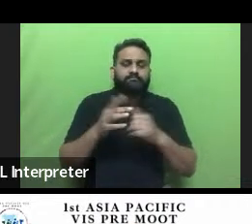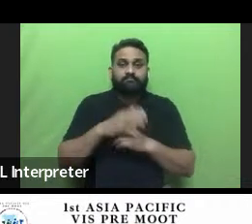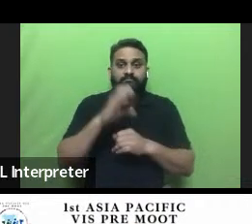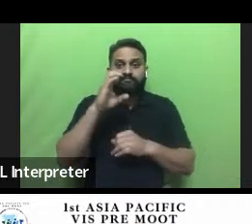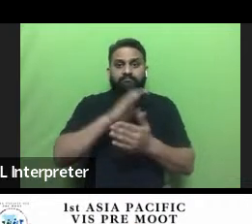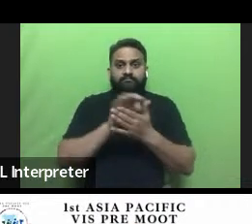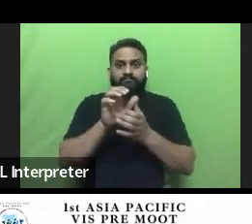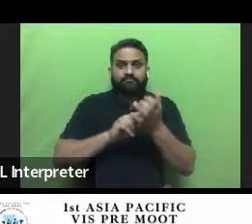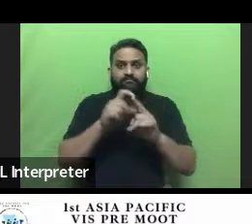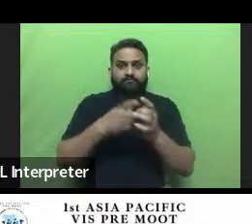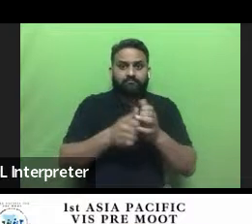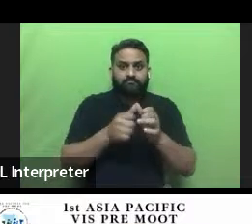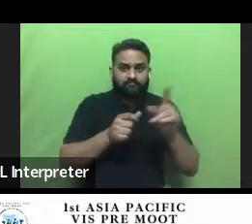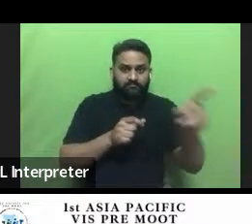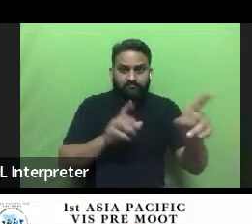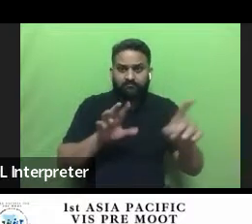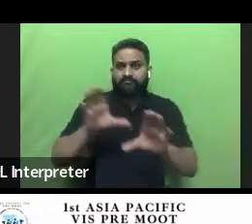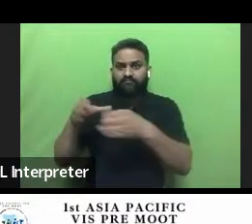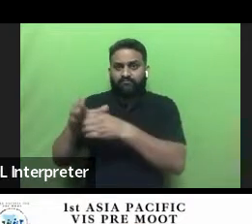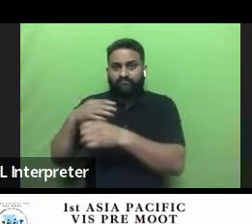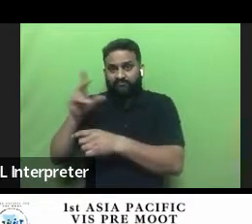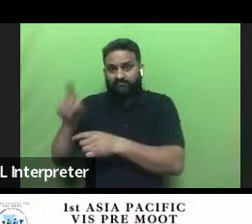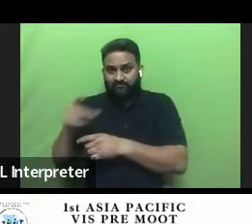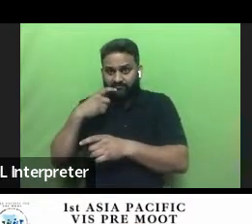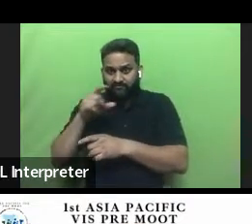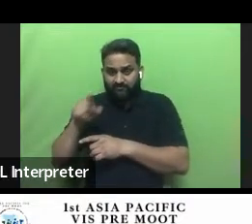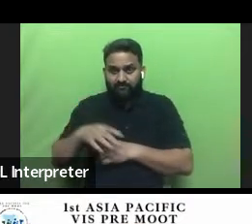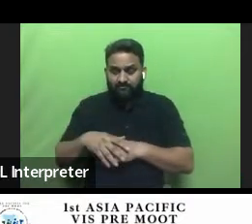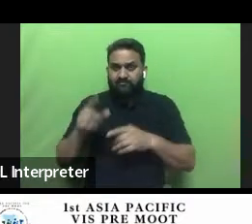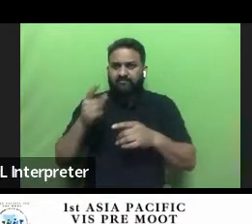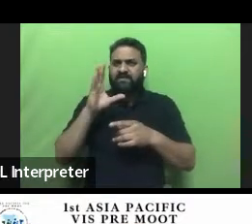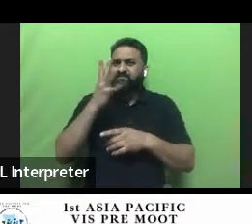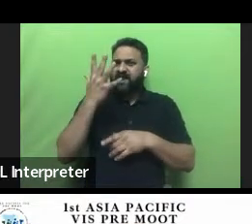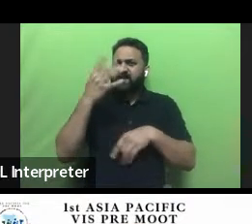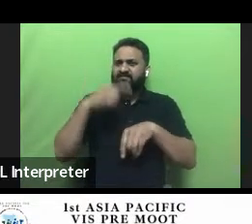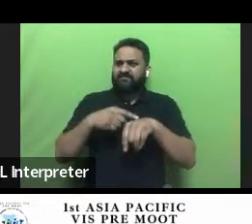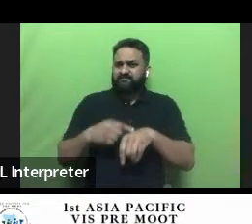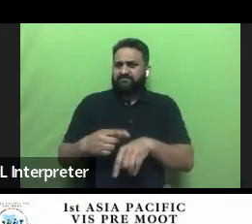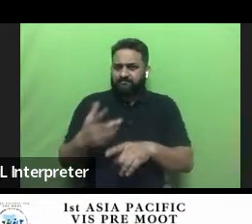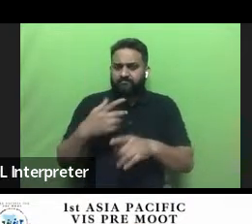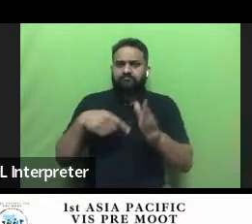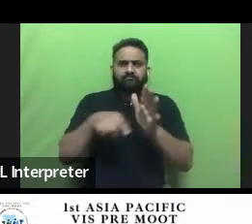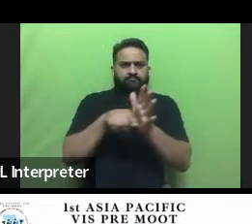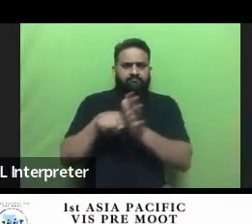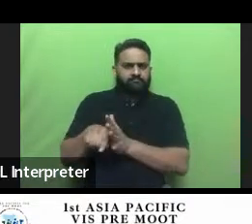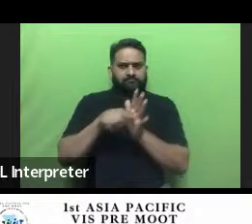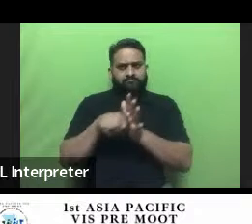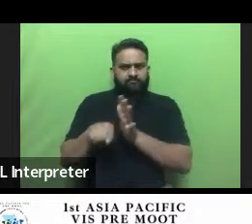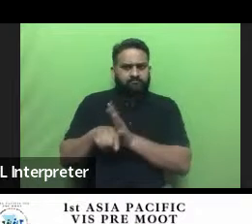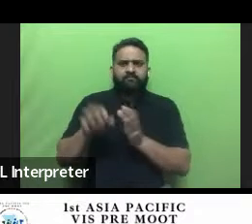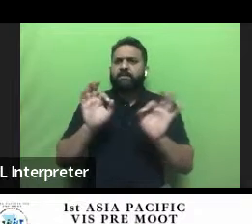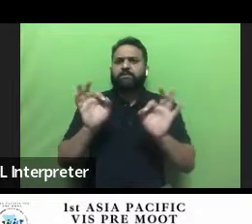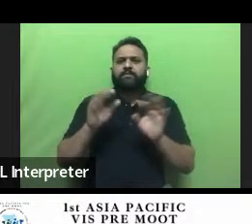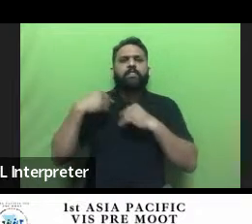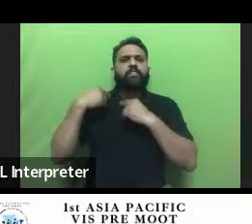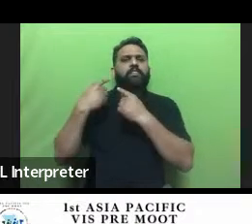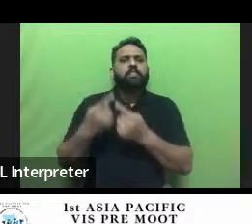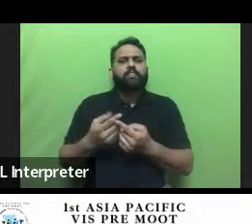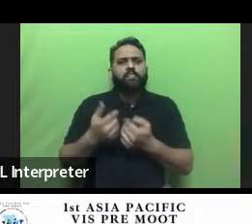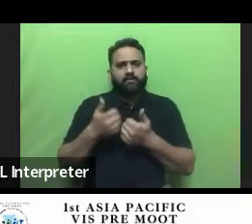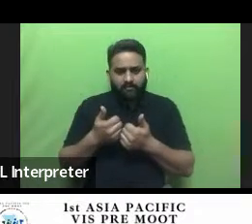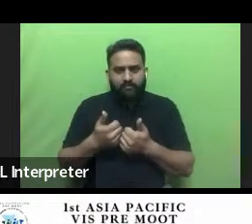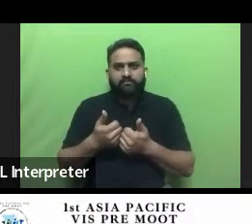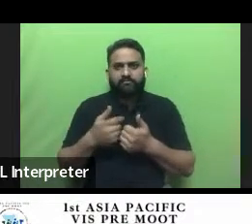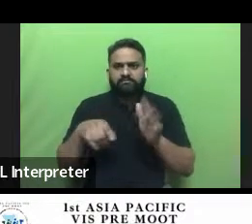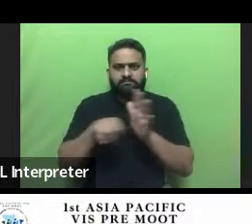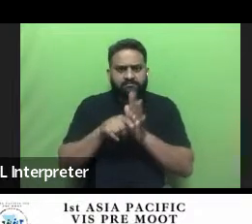and Ms. Bupati, on 5 occasions, contracts had been performed without signature. In fact, without the contractual documents